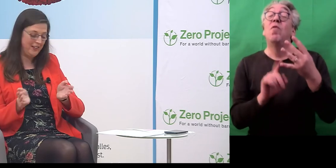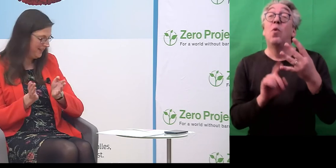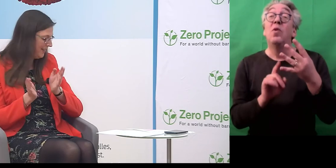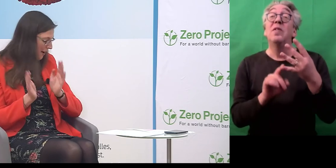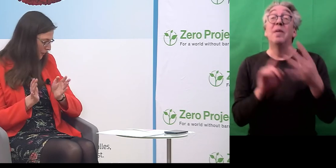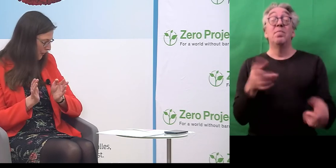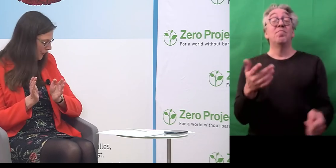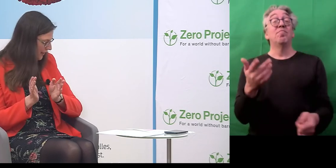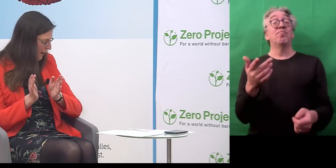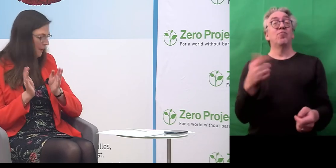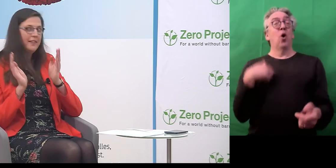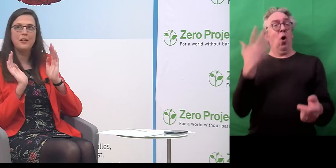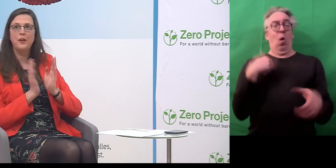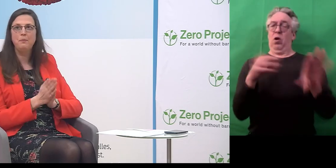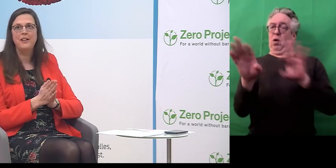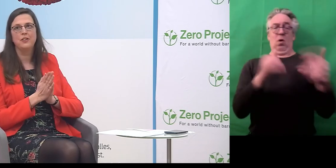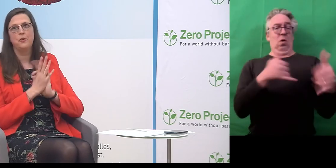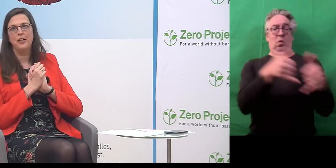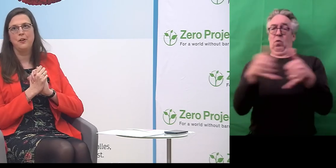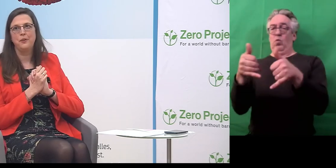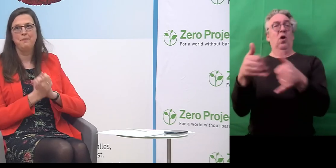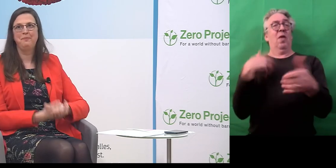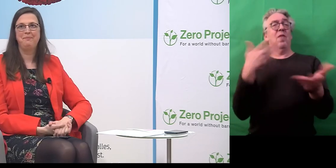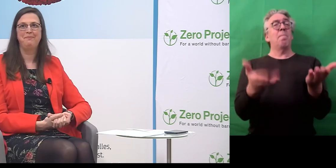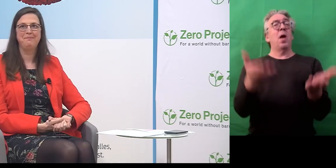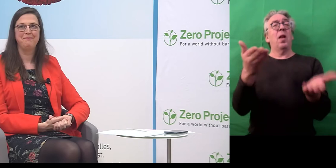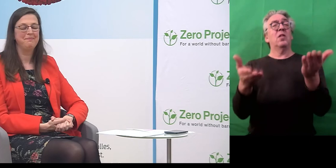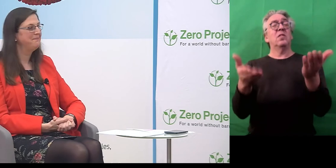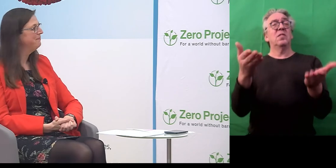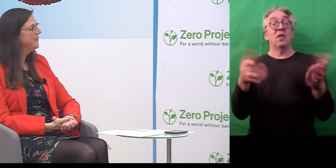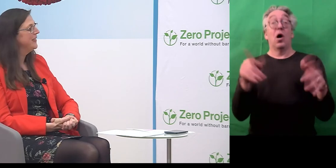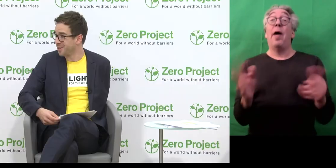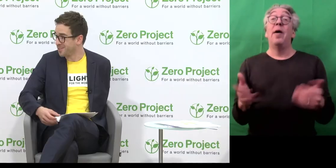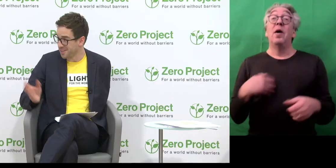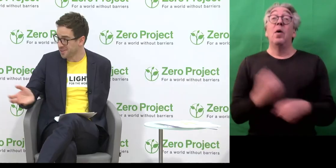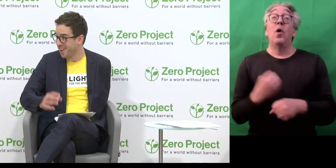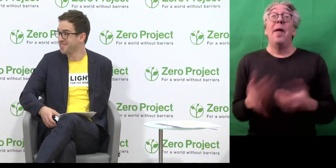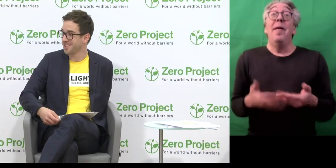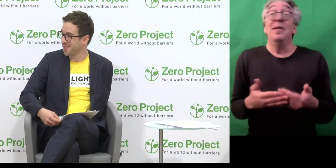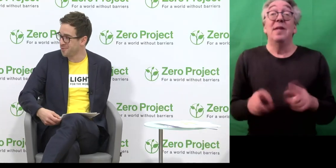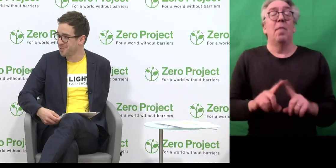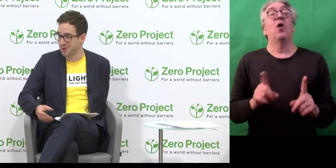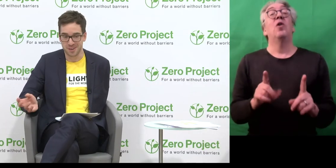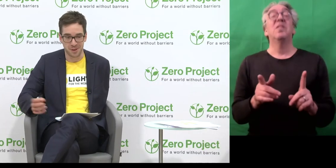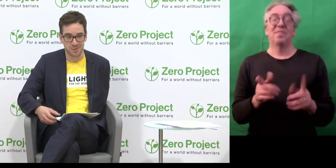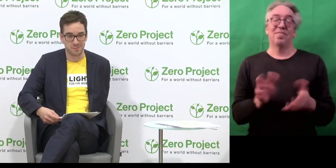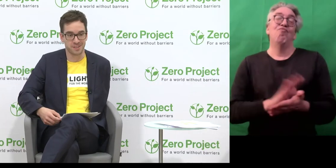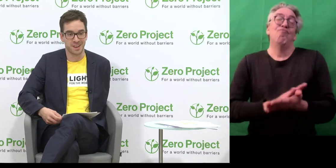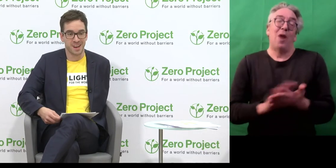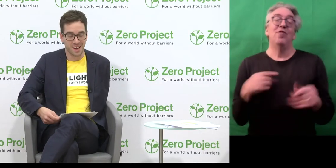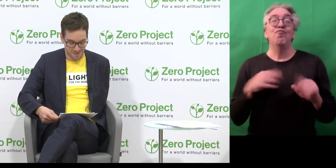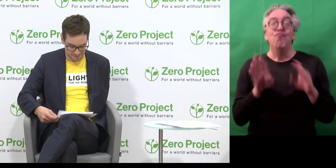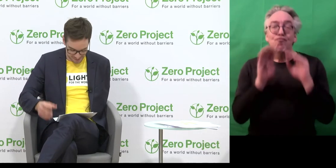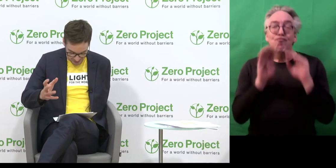choose. It's hard work, but it's a great pleasure and a great honor. And we will see the results of this work. Thank you very